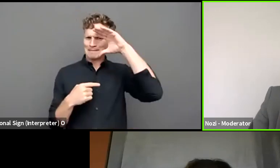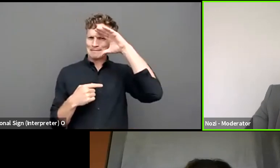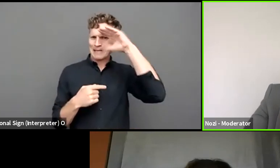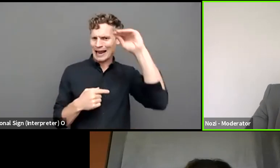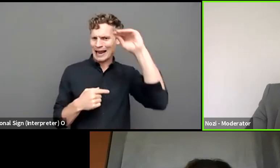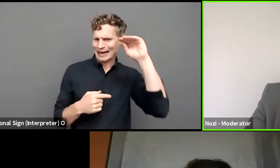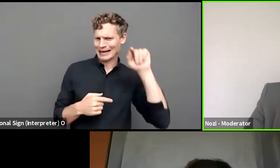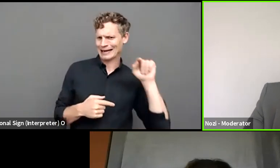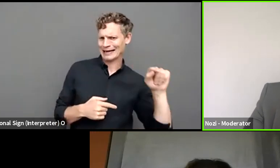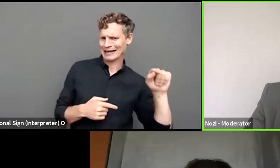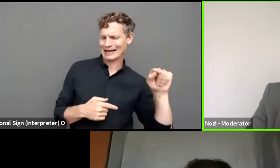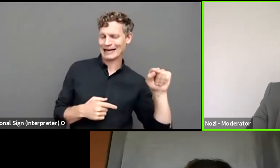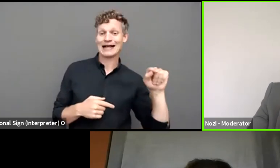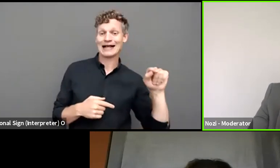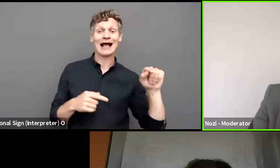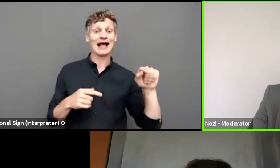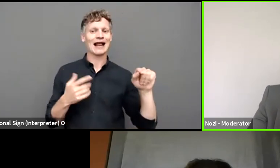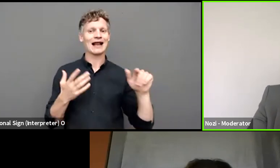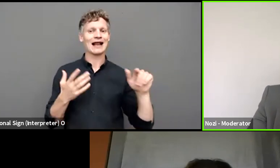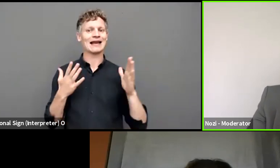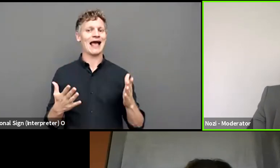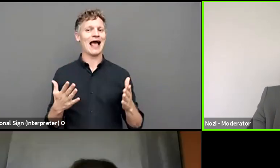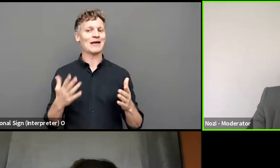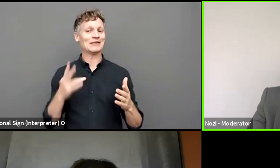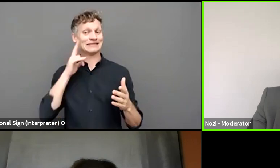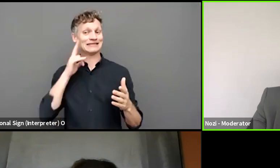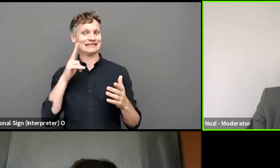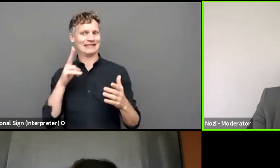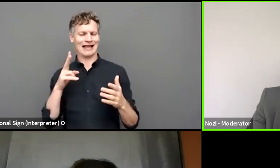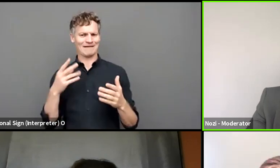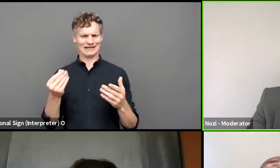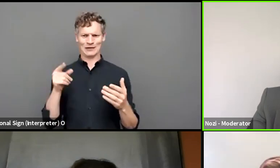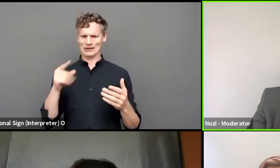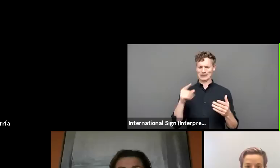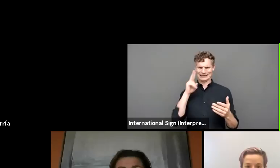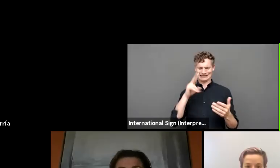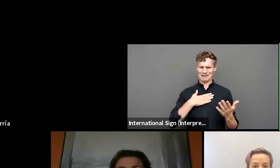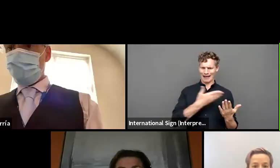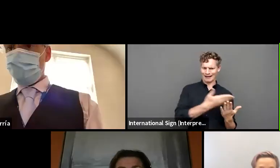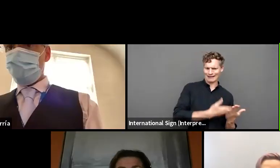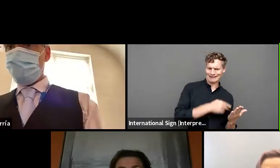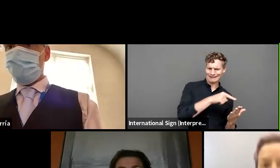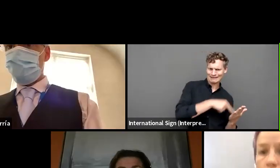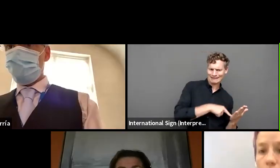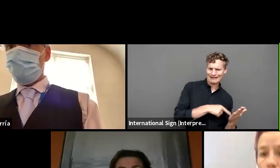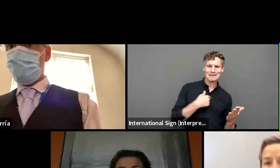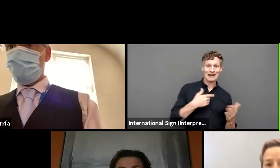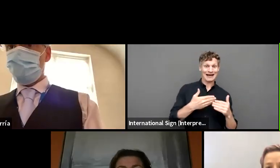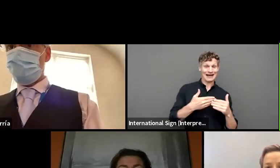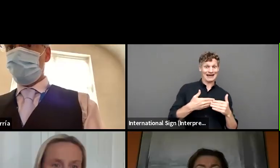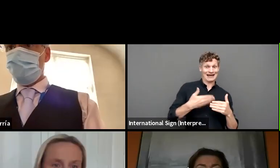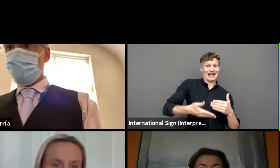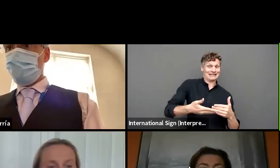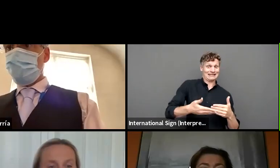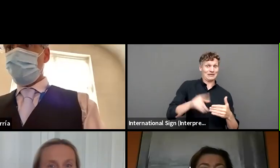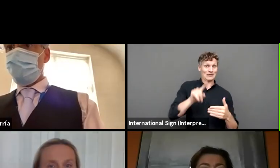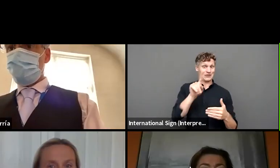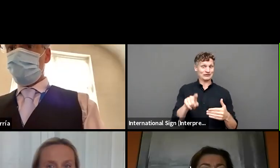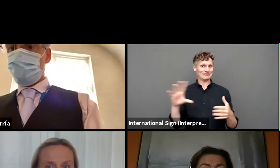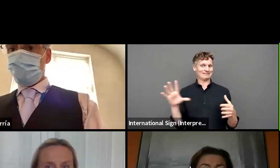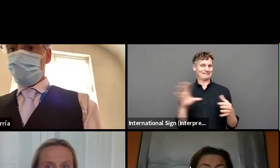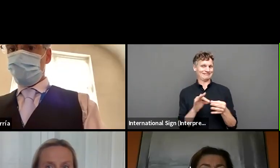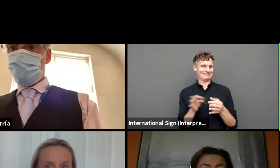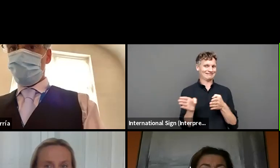questions, because that's what my next question is going to be, and I'm taking that question to Iris. And it's a question that really